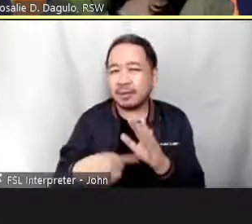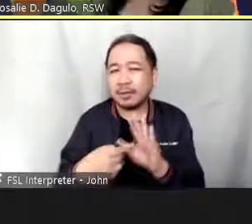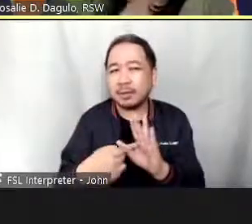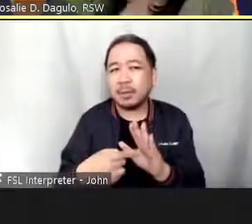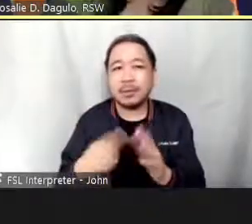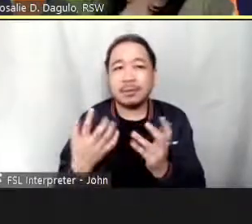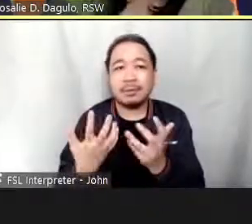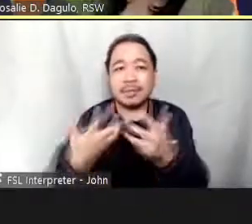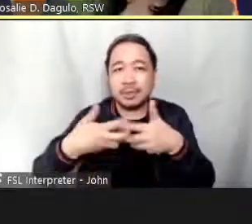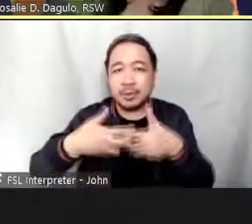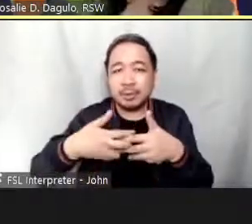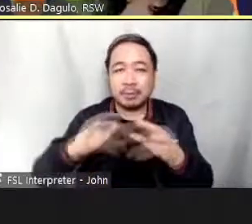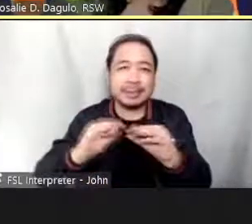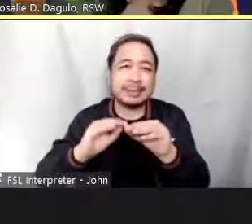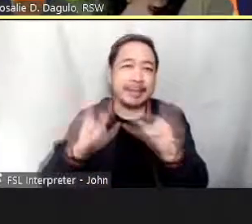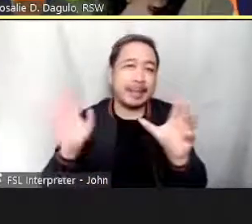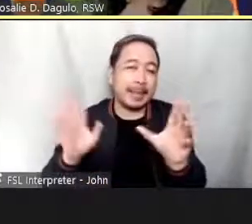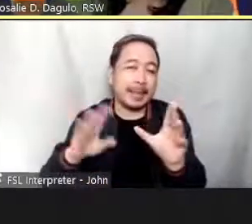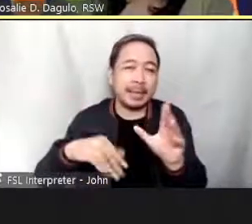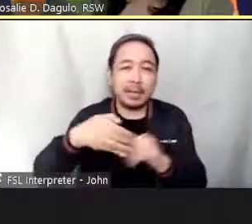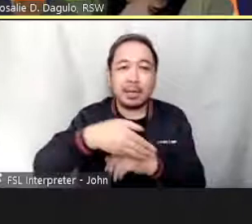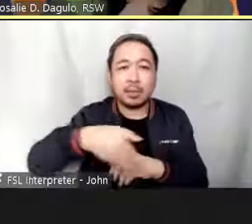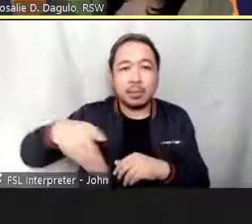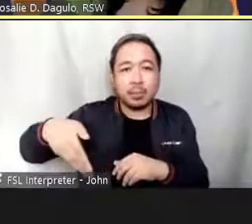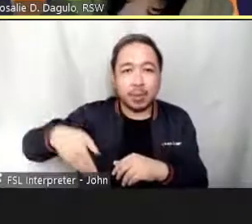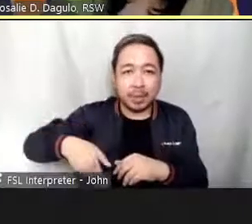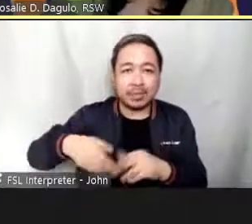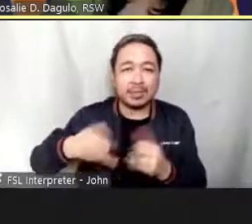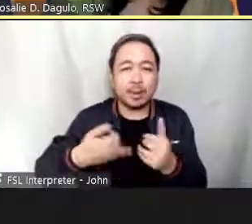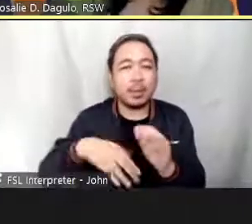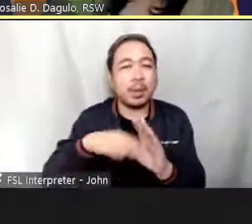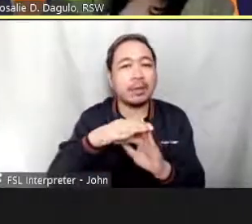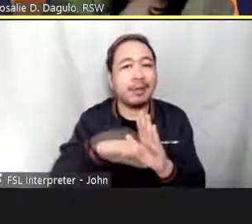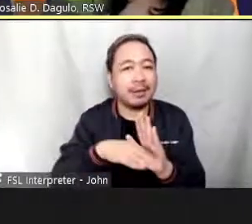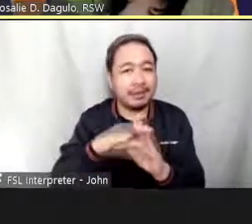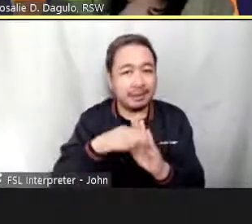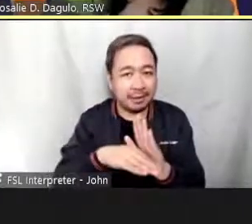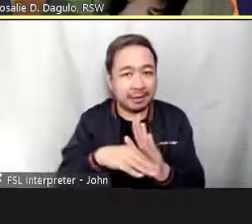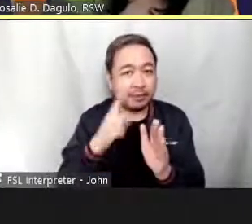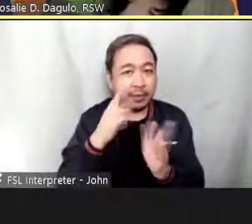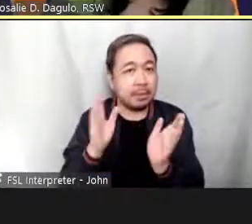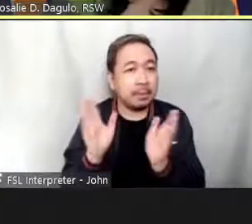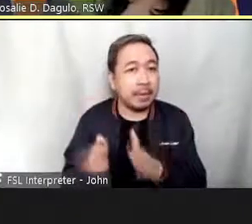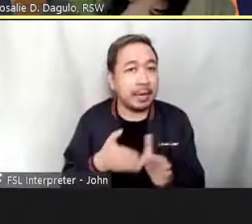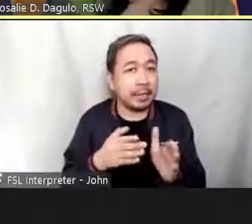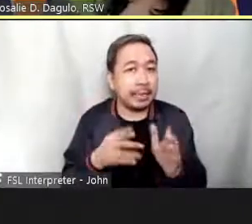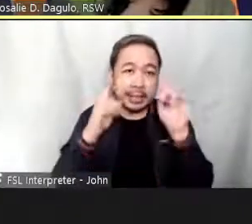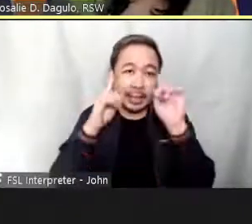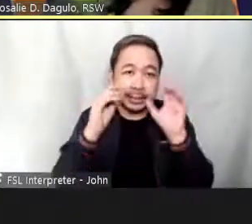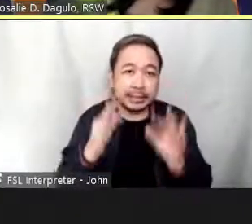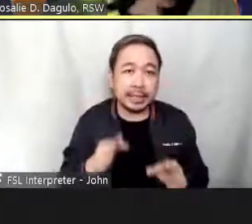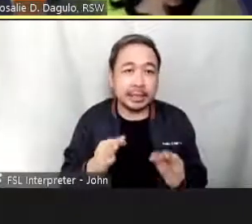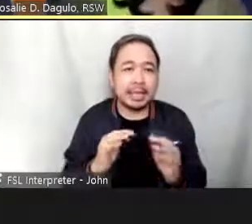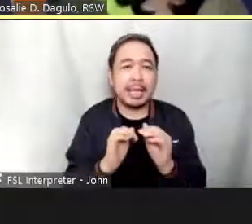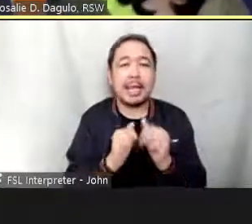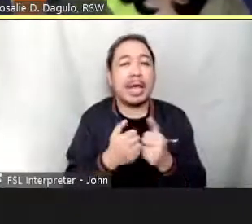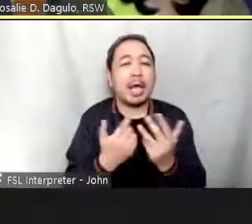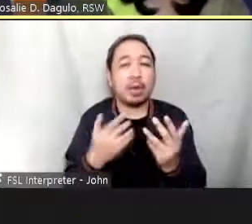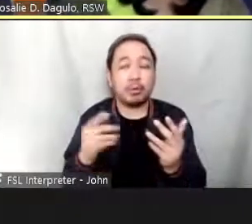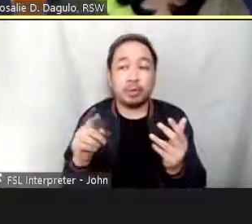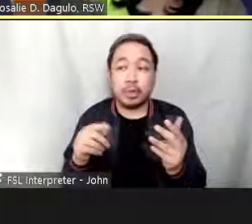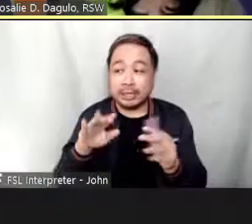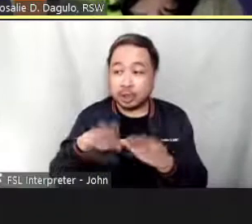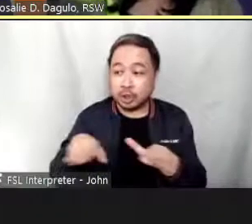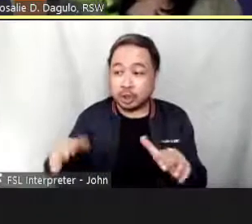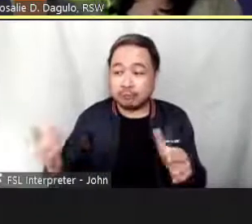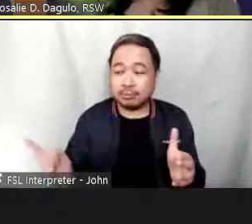Integration of clear parameters in the current guidelines, in the planning and deciding for reunification with birth parents.